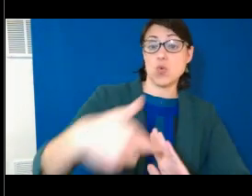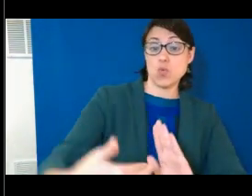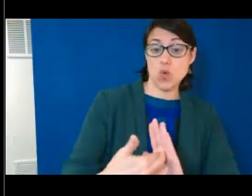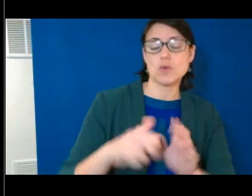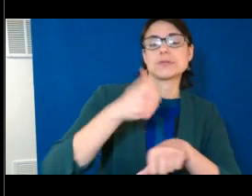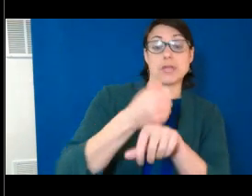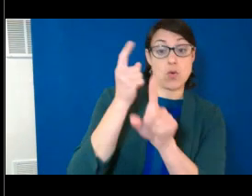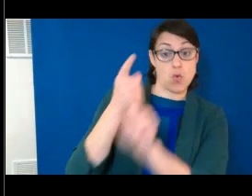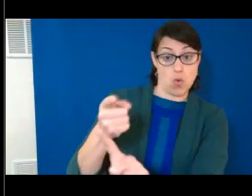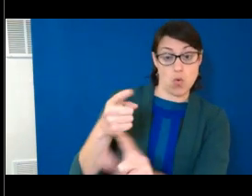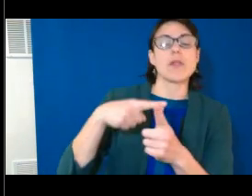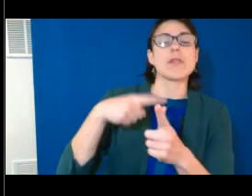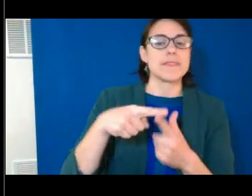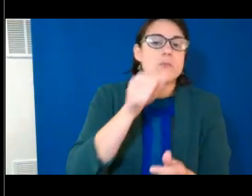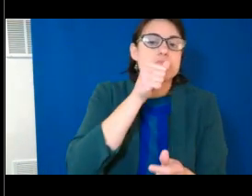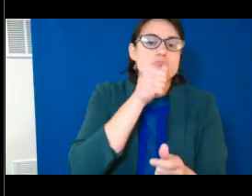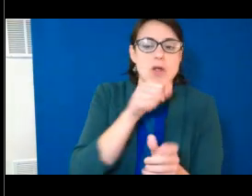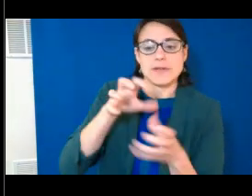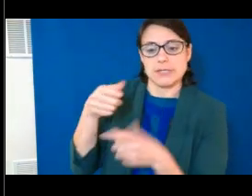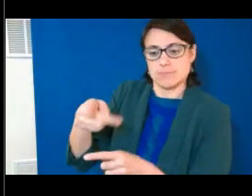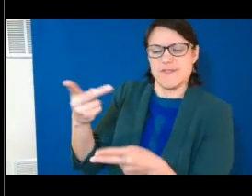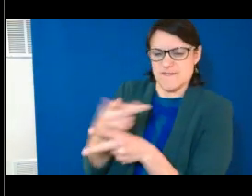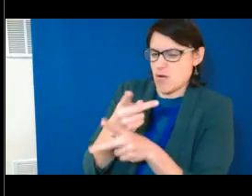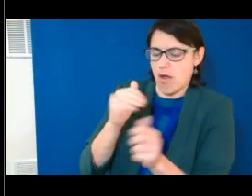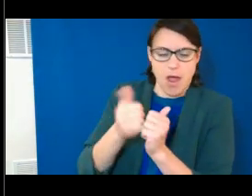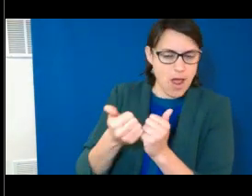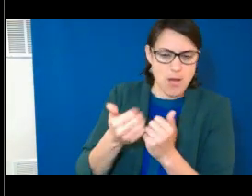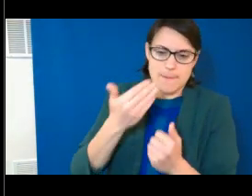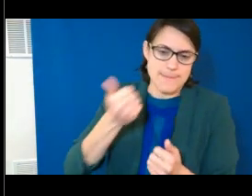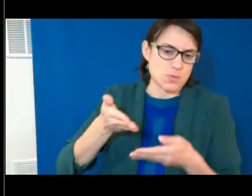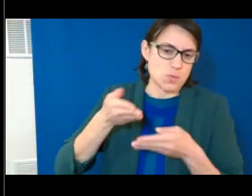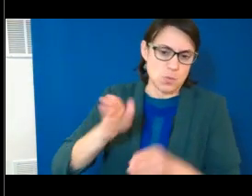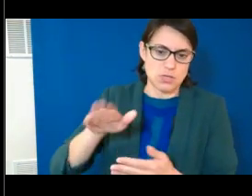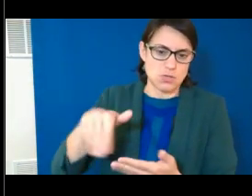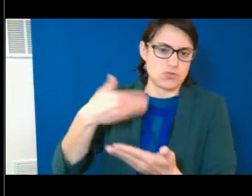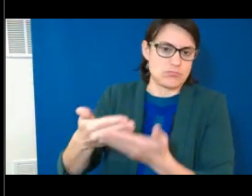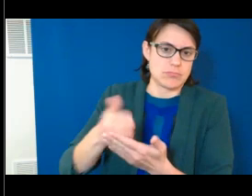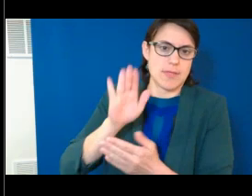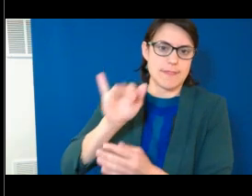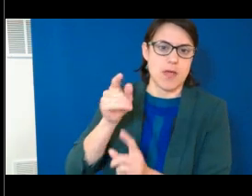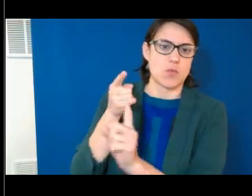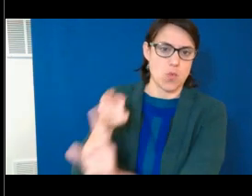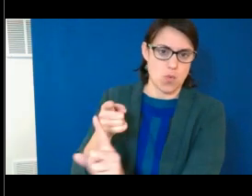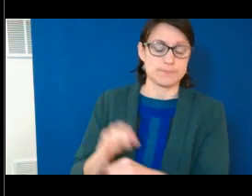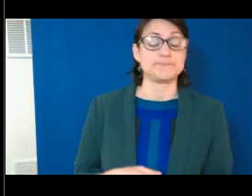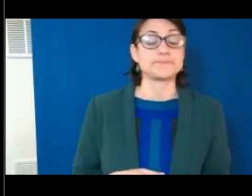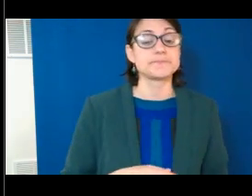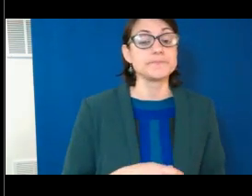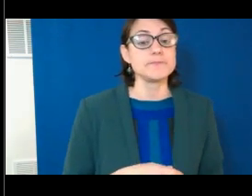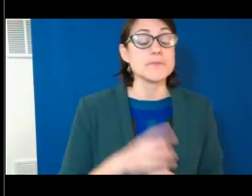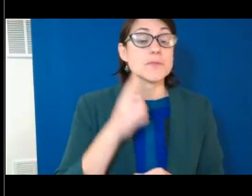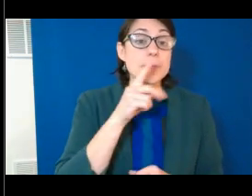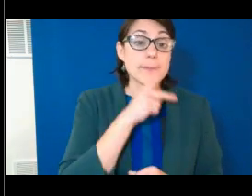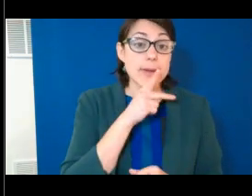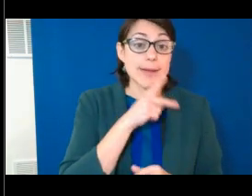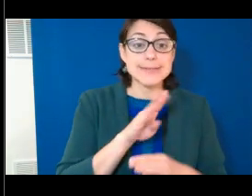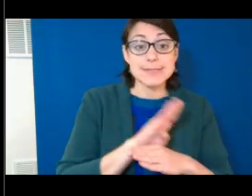sector speak to the most efficient way to get to that goal. And we do that in the plastic strategy, for example. We have a national goal,